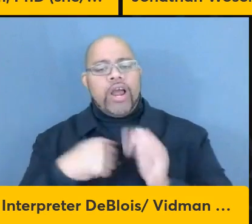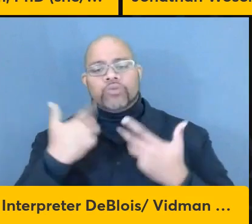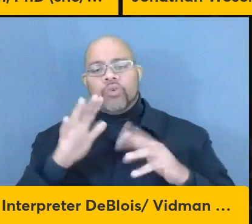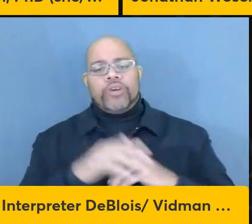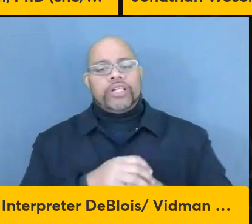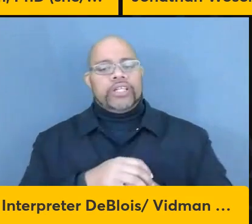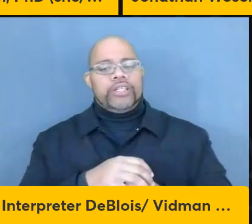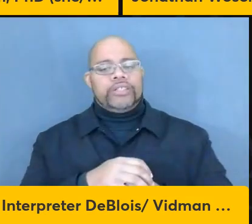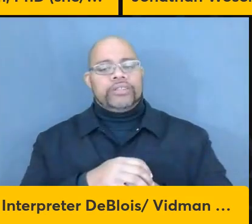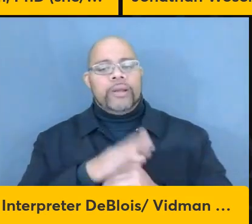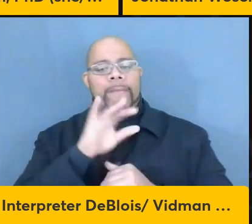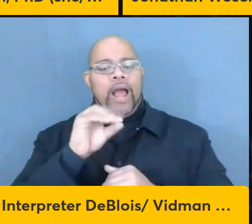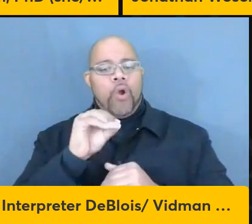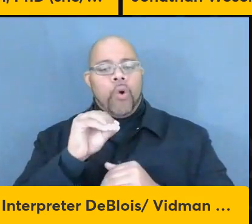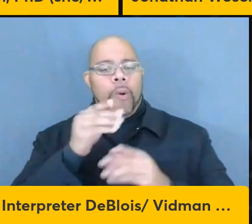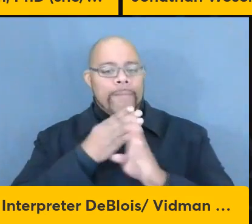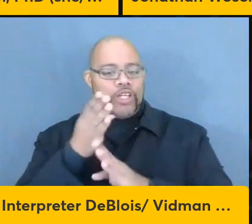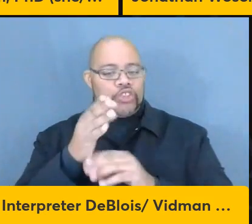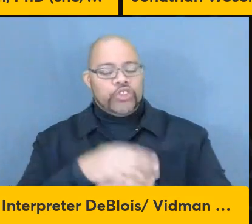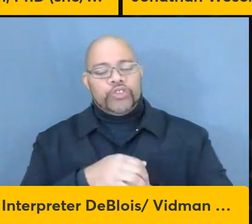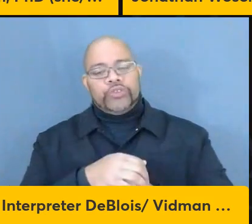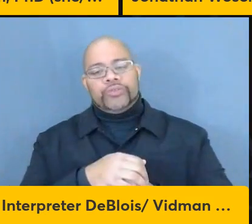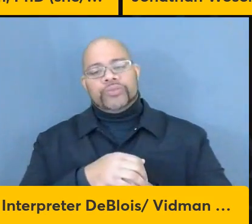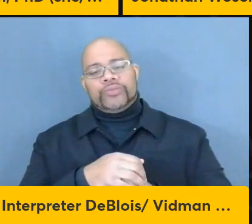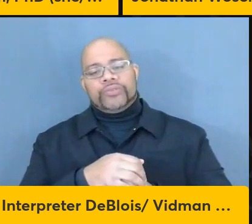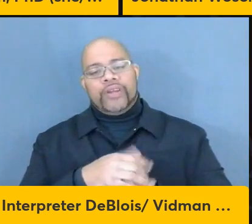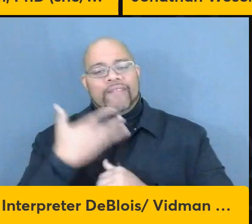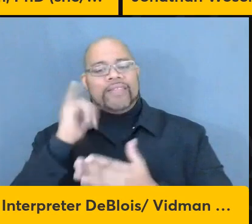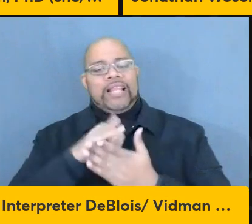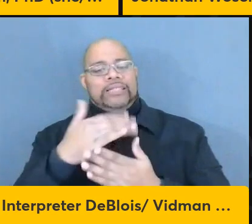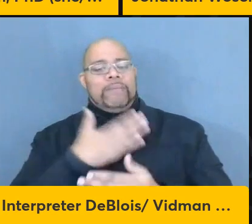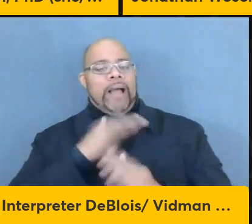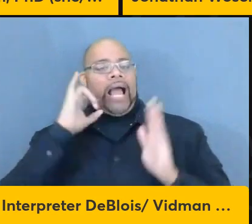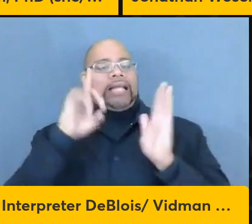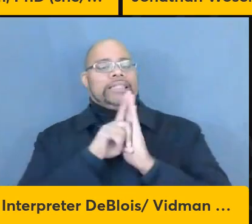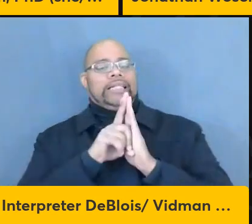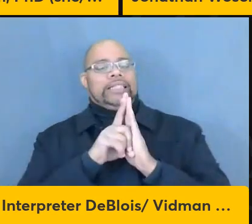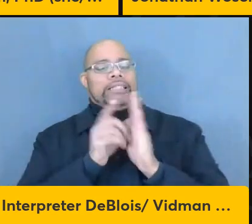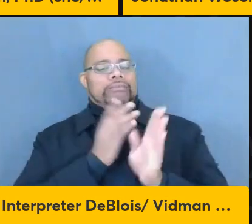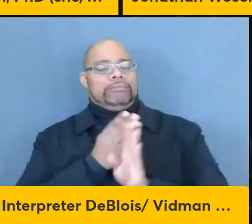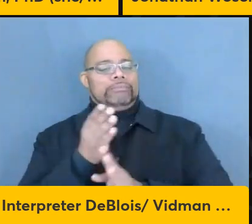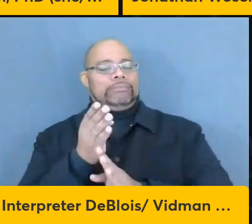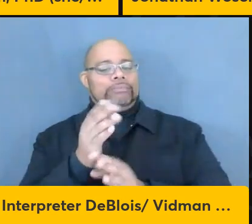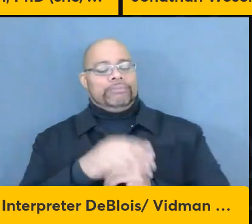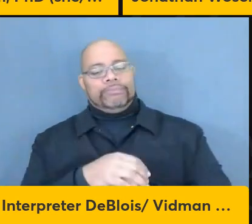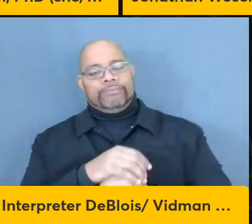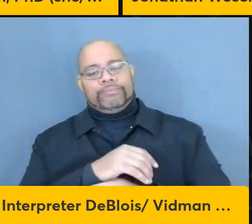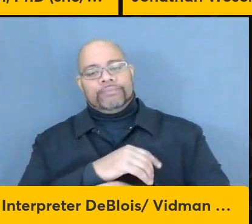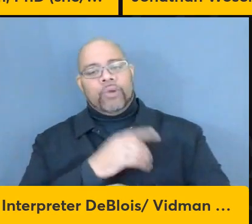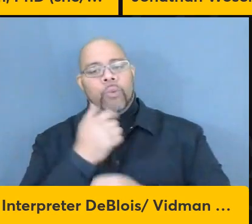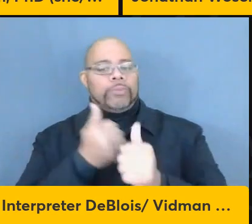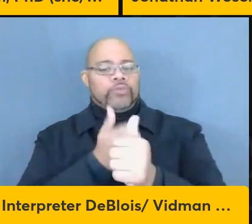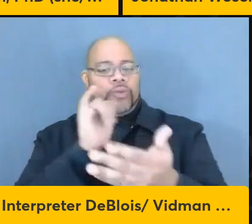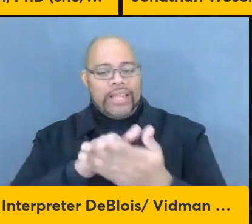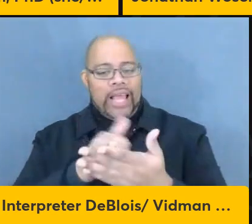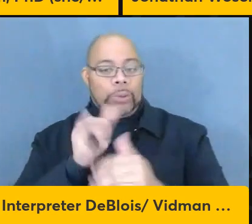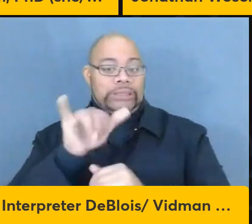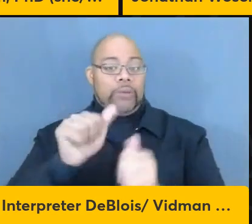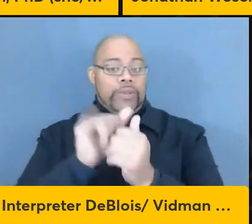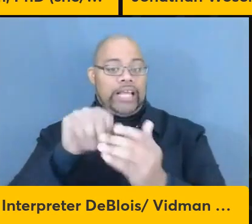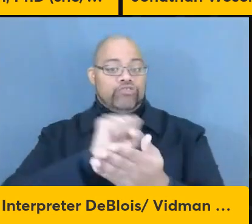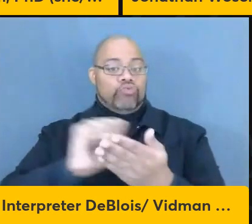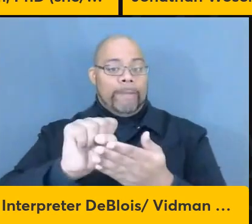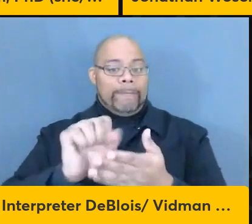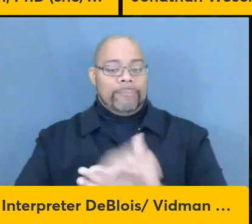already a bio major, and sort of, I felt like that was my identity and wanted to pursue that or stick to that script,